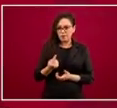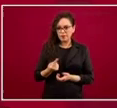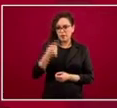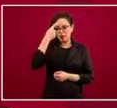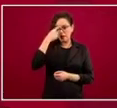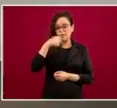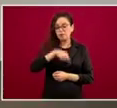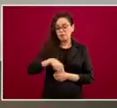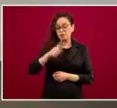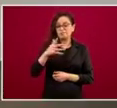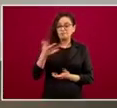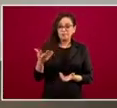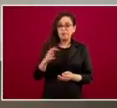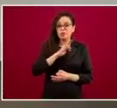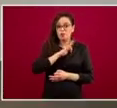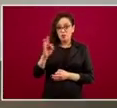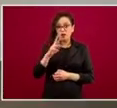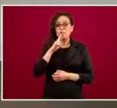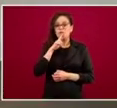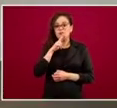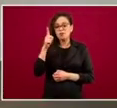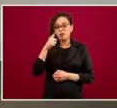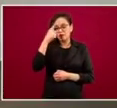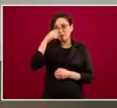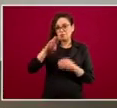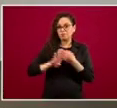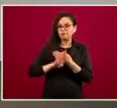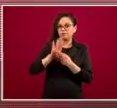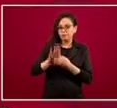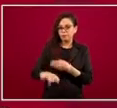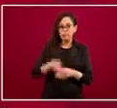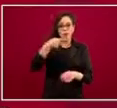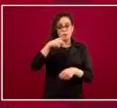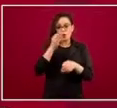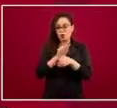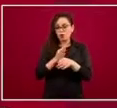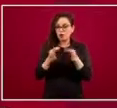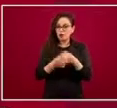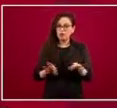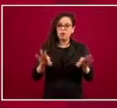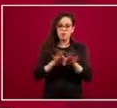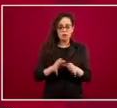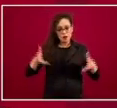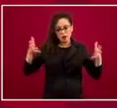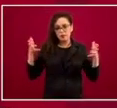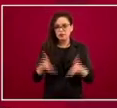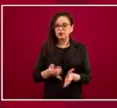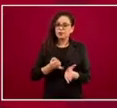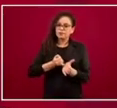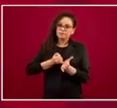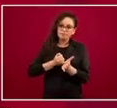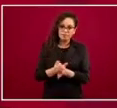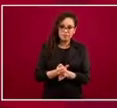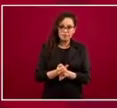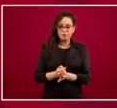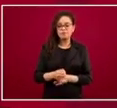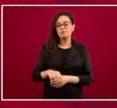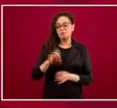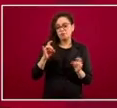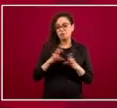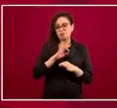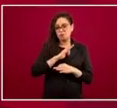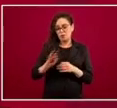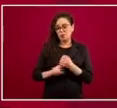seriously all of these measures. We have said that these measures will have a negative impact on the economy, but it is